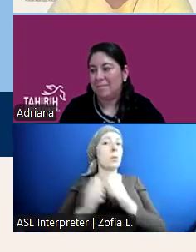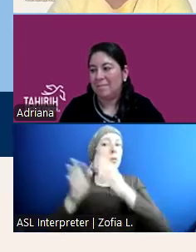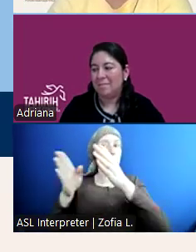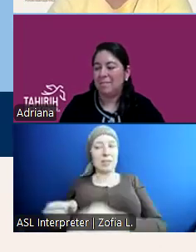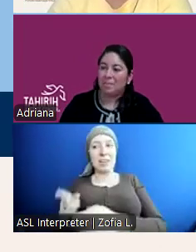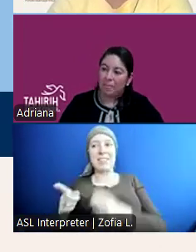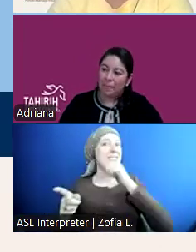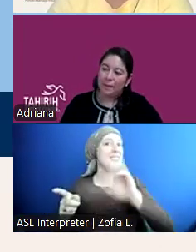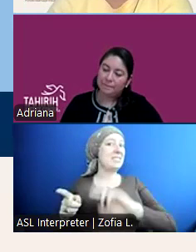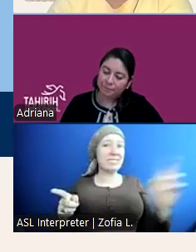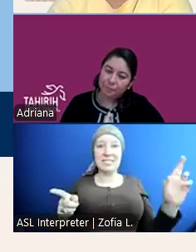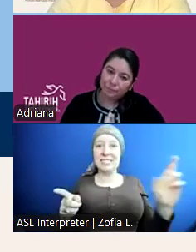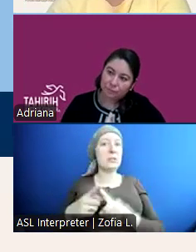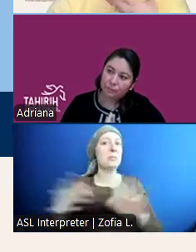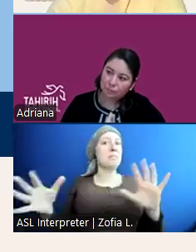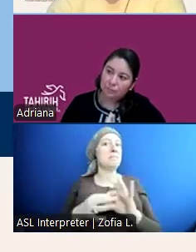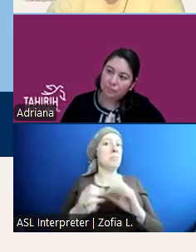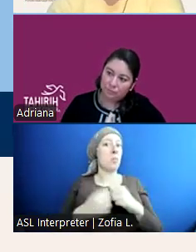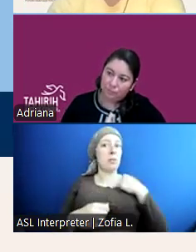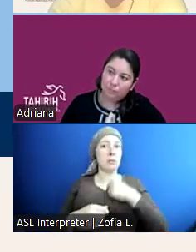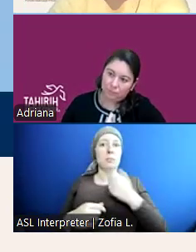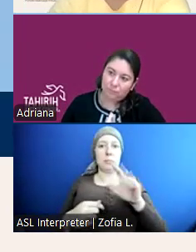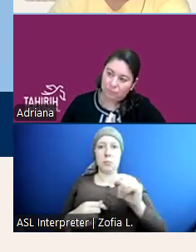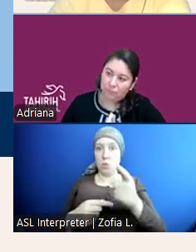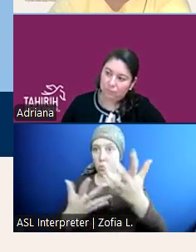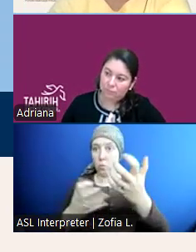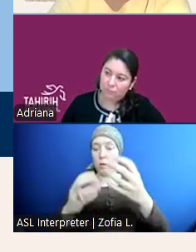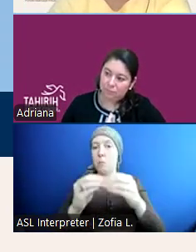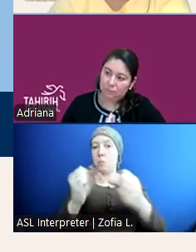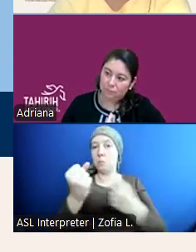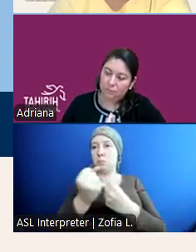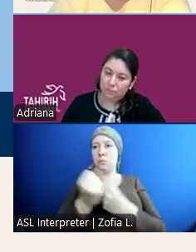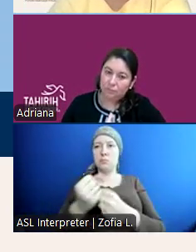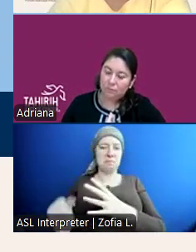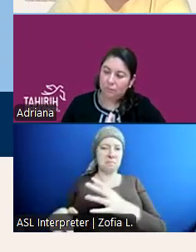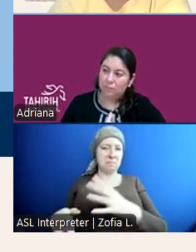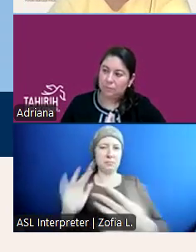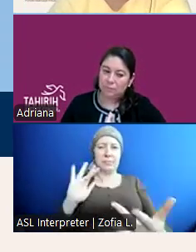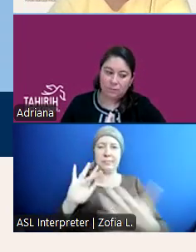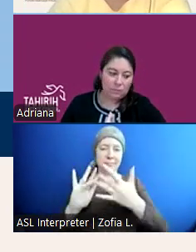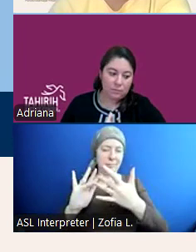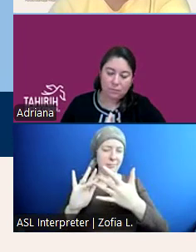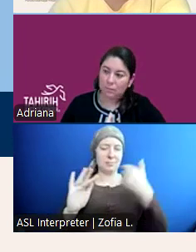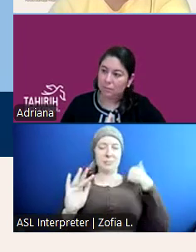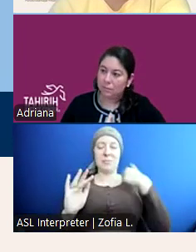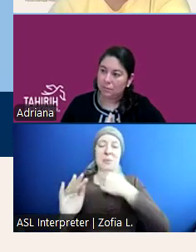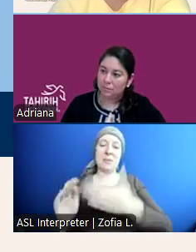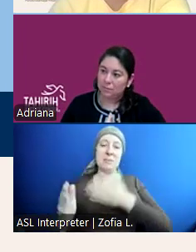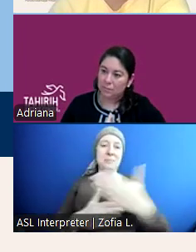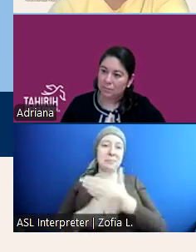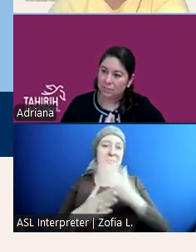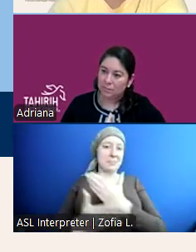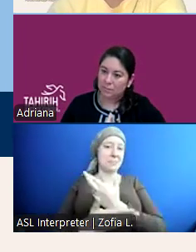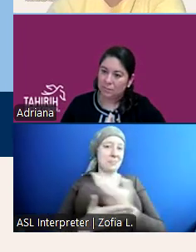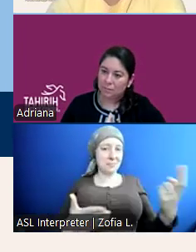they're not ready to connect with us, but you would like some additional support, please do reach out. We're happy to share about our resources and